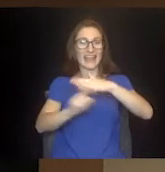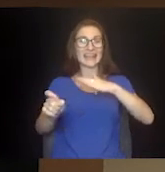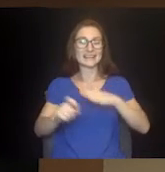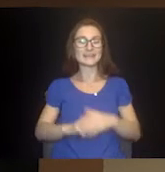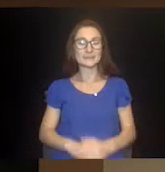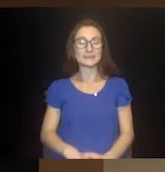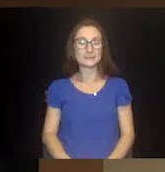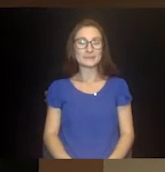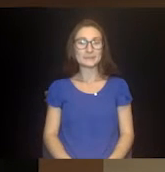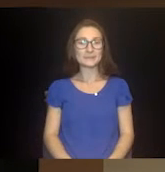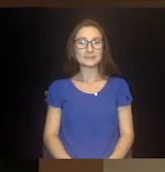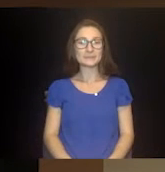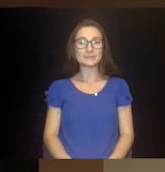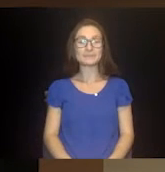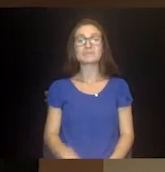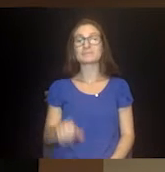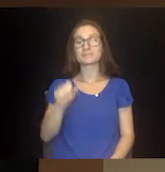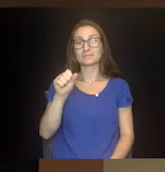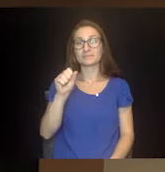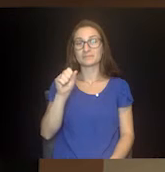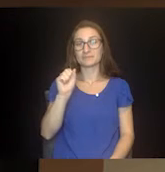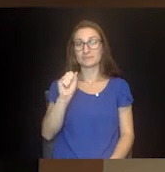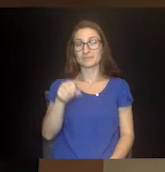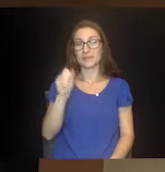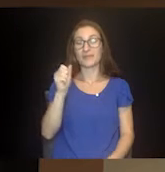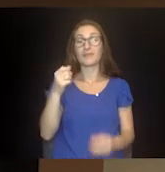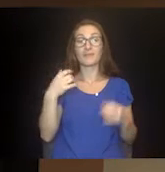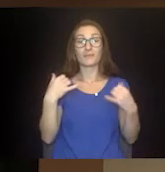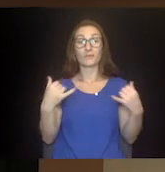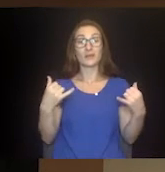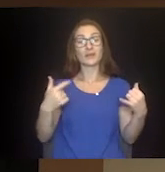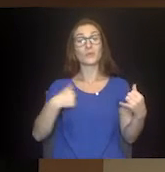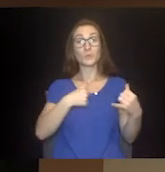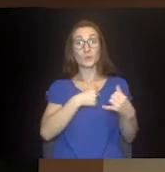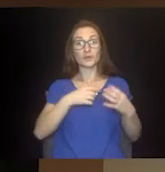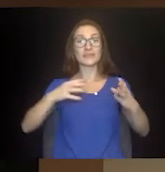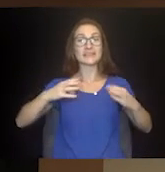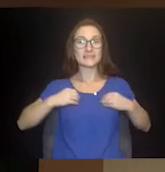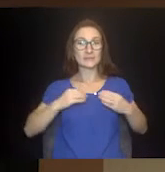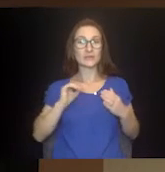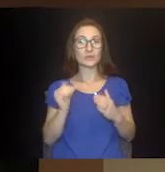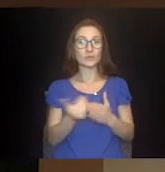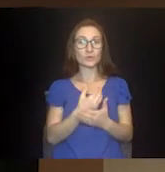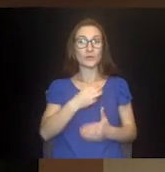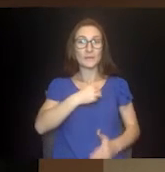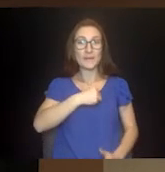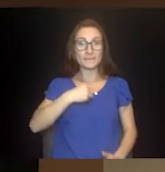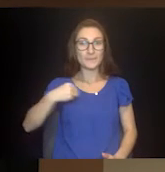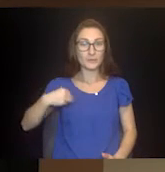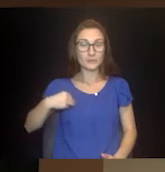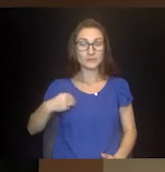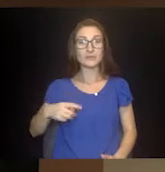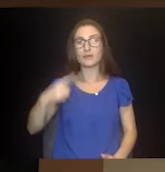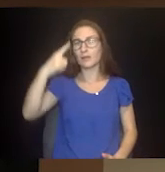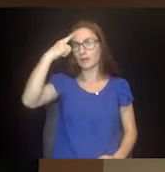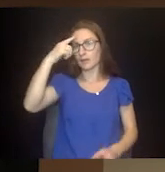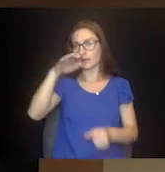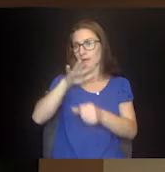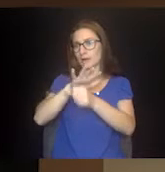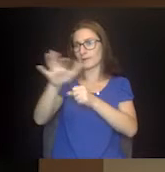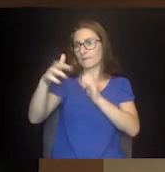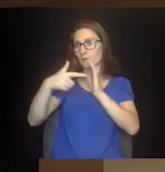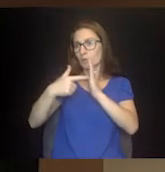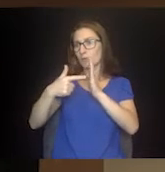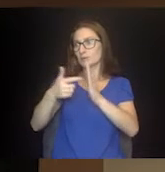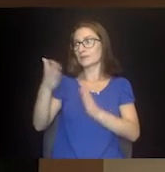in and such. So, yeah. And we are currently accepting new members, except for I